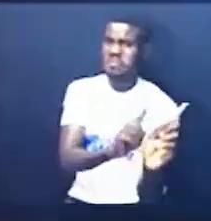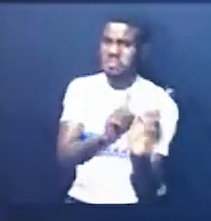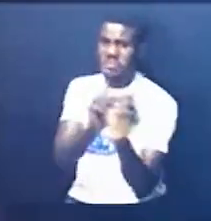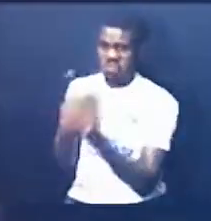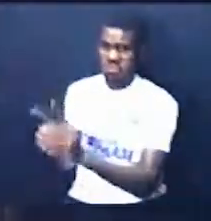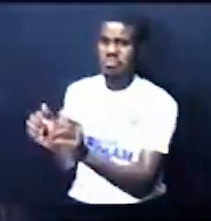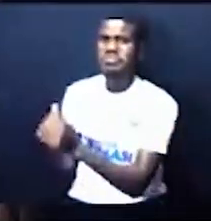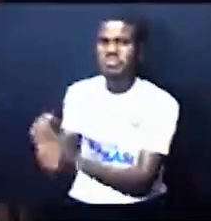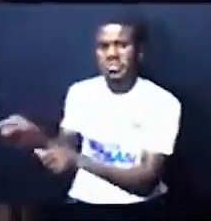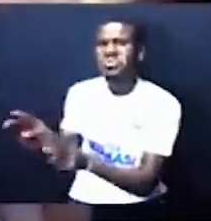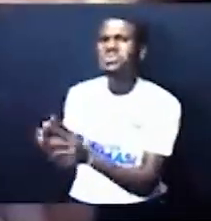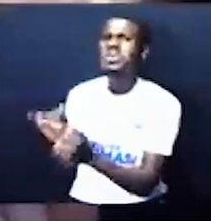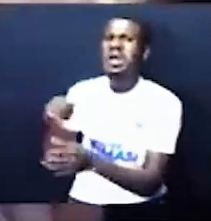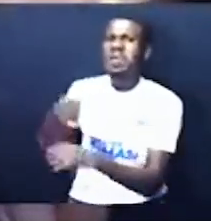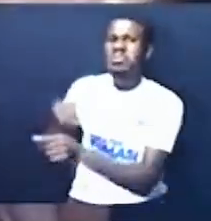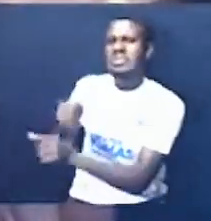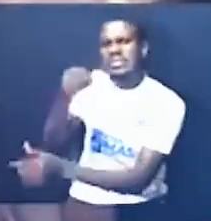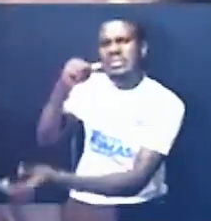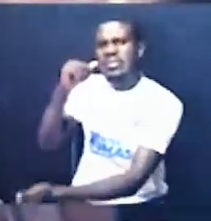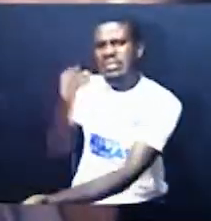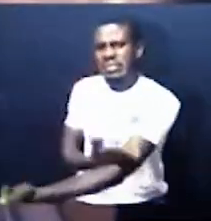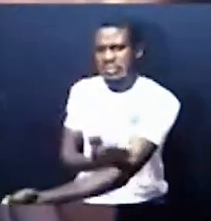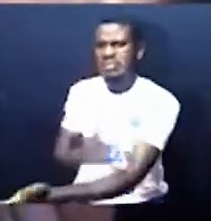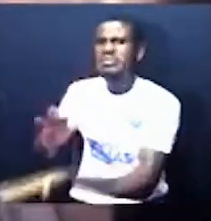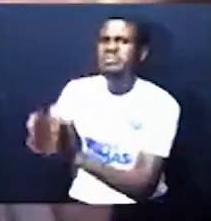heal this daughter, so